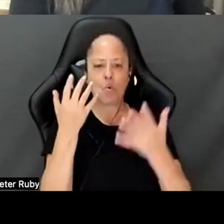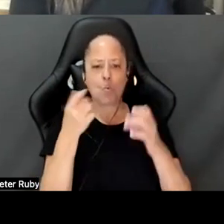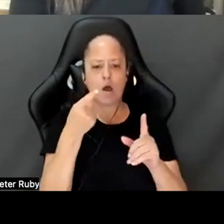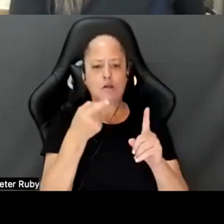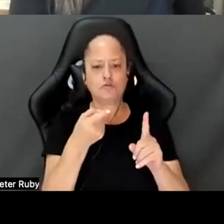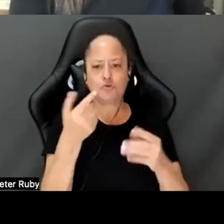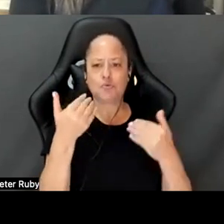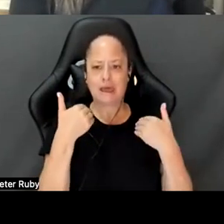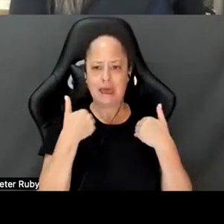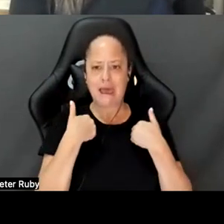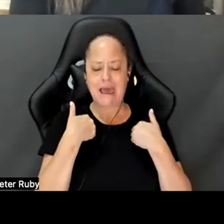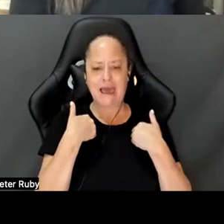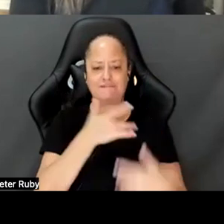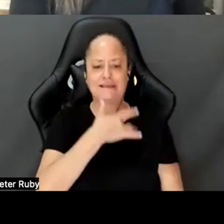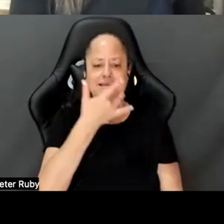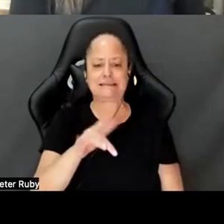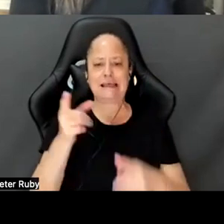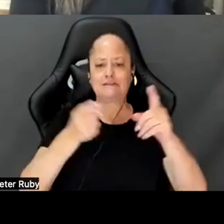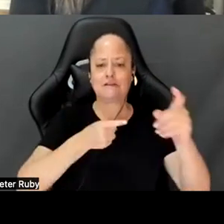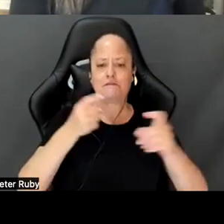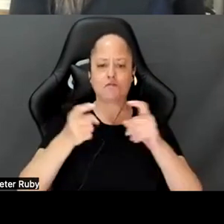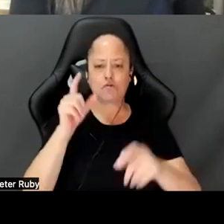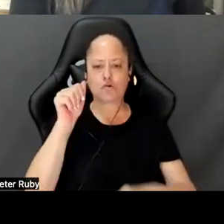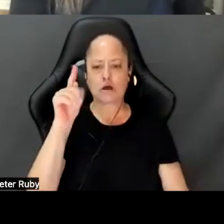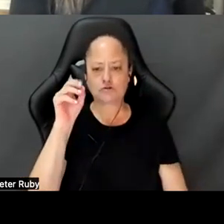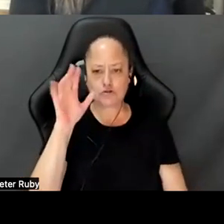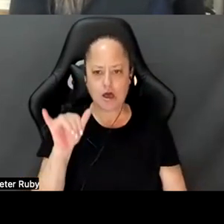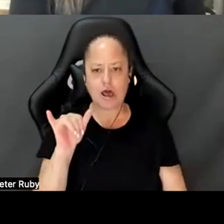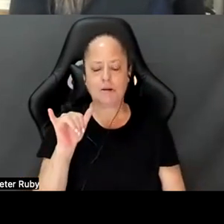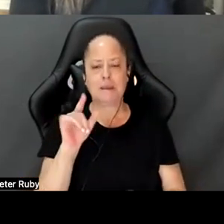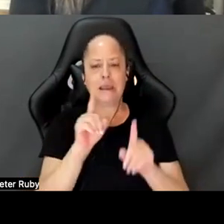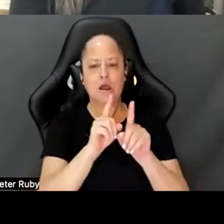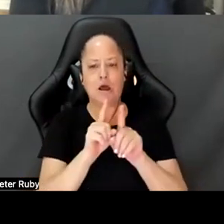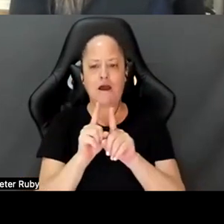have any sense of control or autonomy or a sense of mutuality.